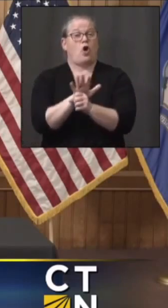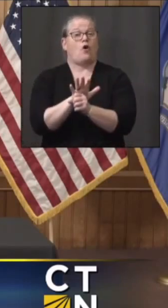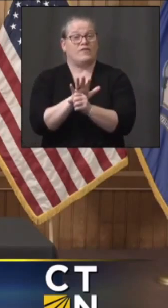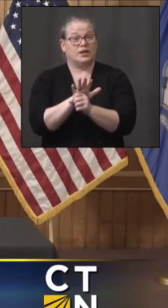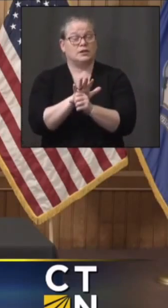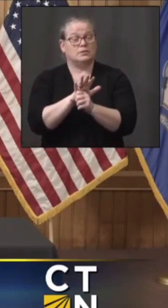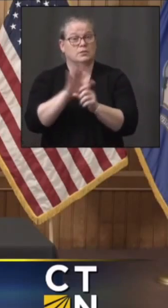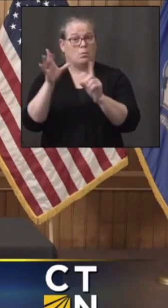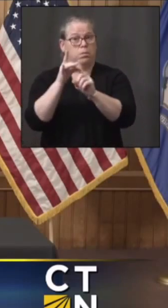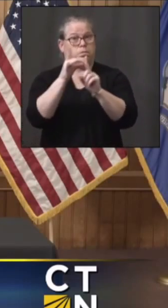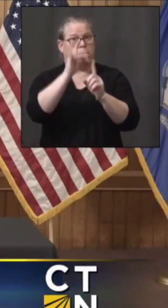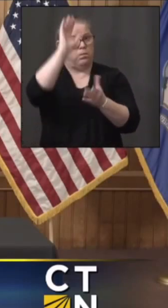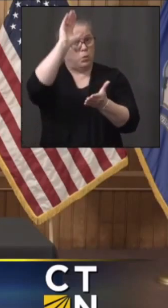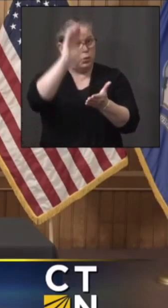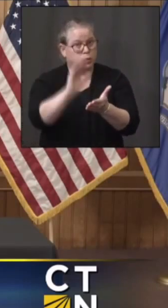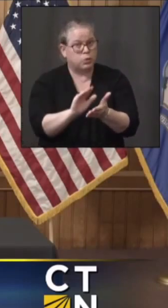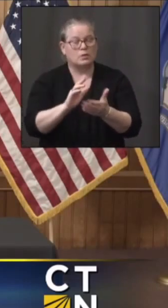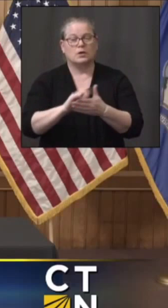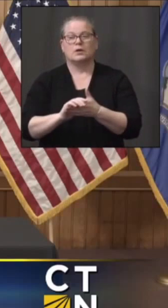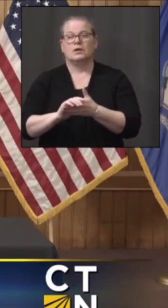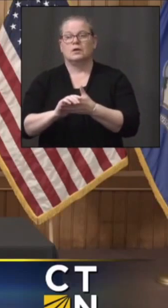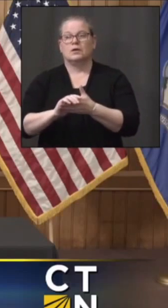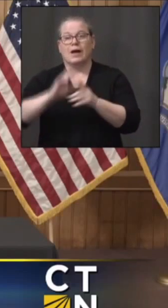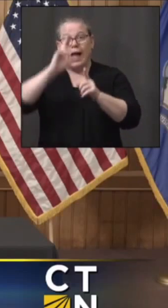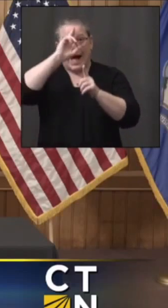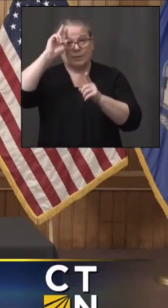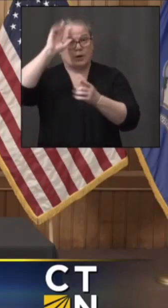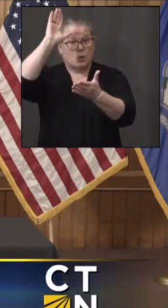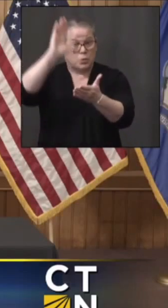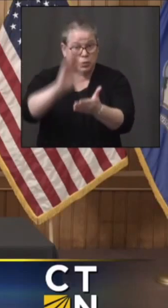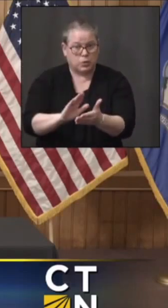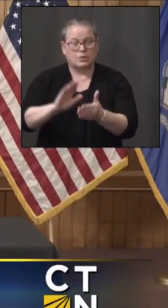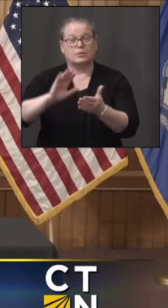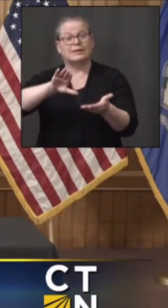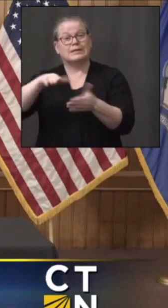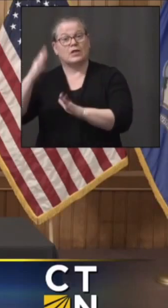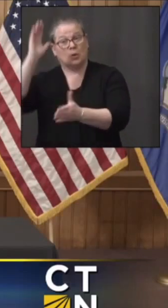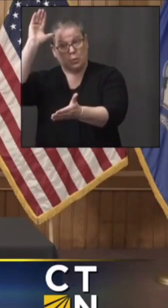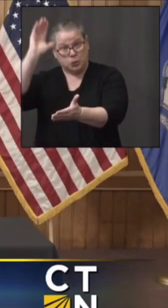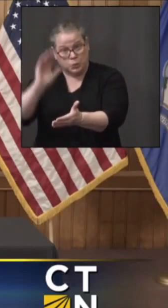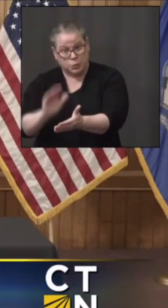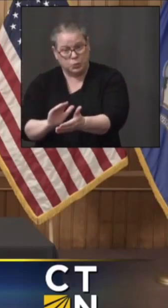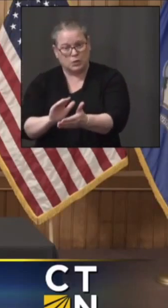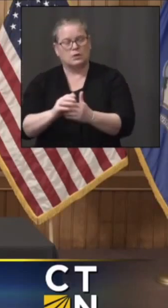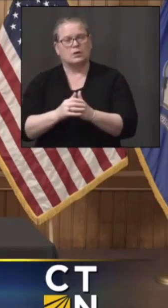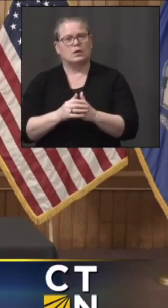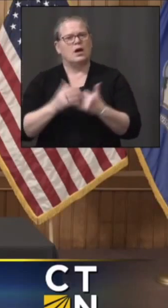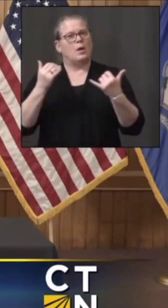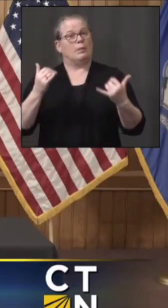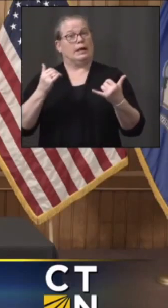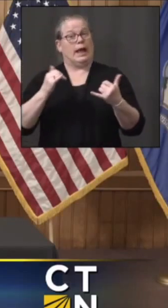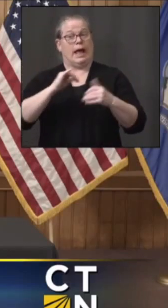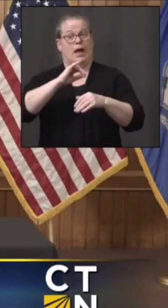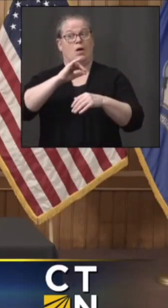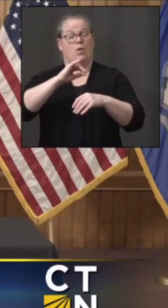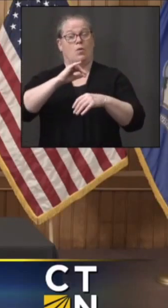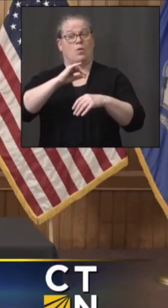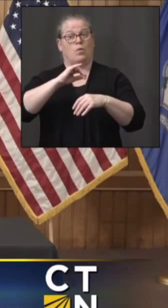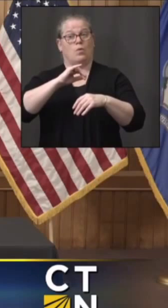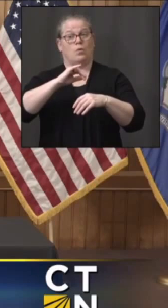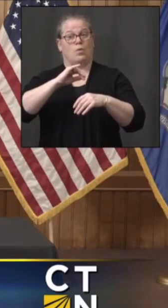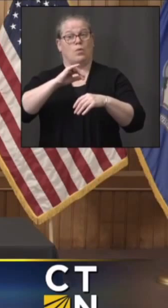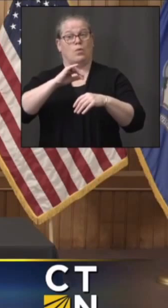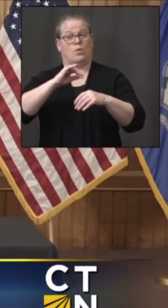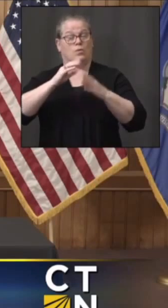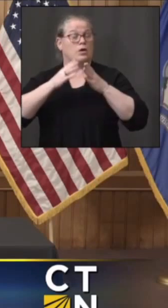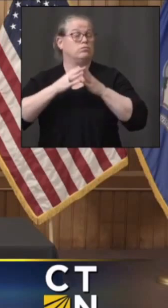that I'm sure we all wish we could return to. And now Connecticut is just a little bit above the national average in case count and in